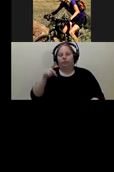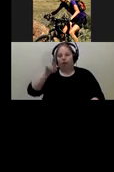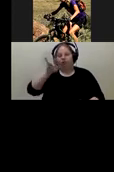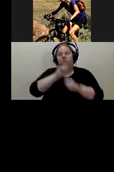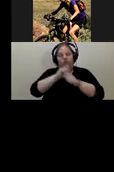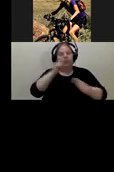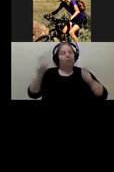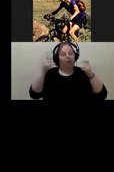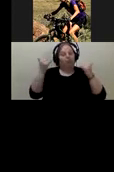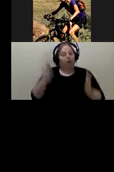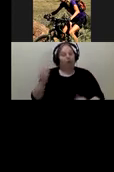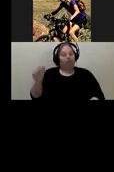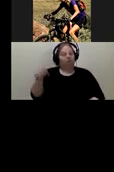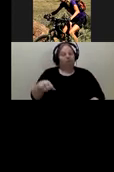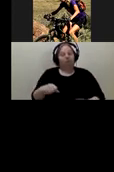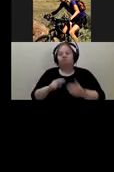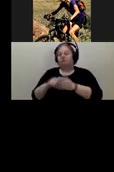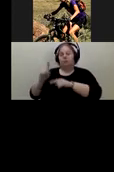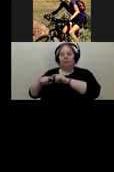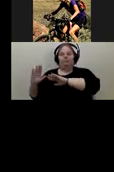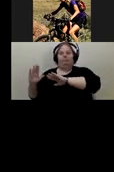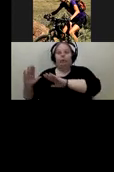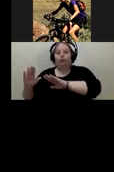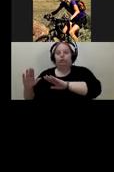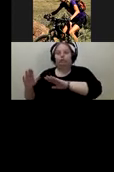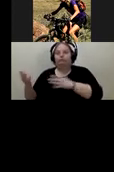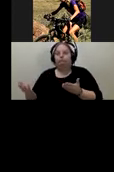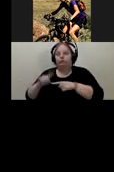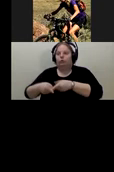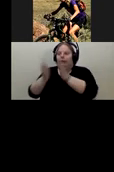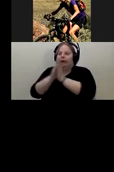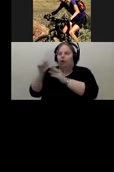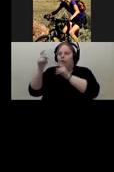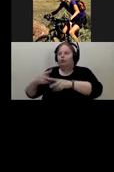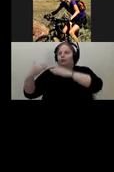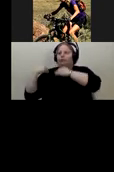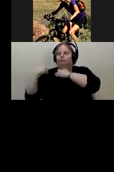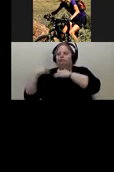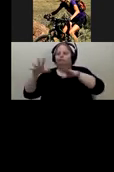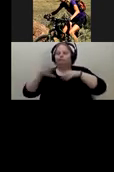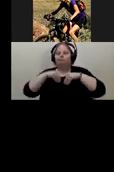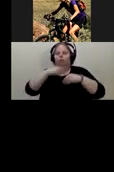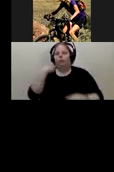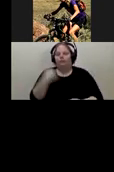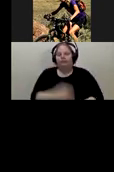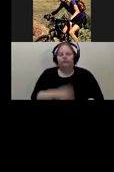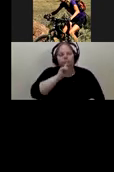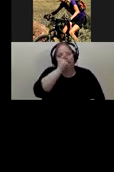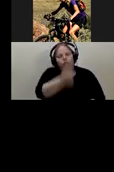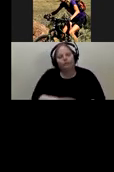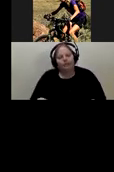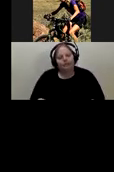football player. You wouldn't push. You could not ask another to take the risk. Now, isn't this